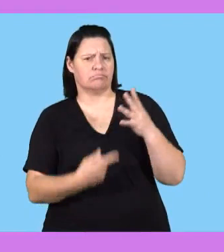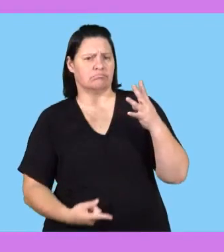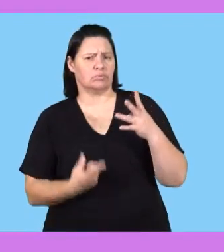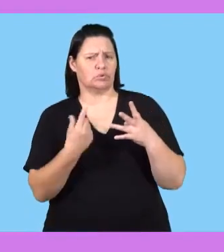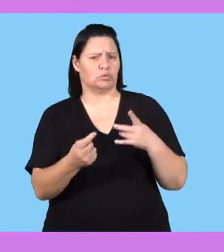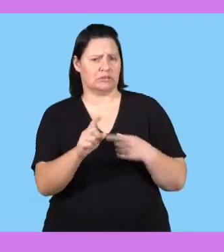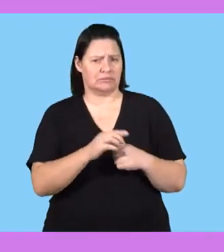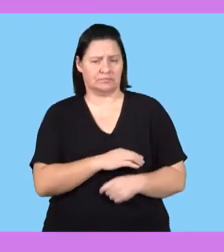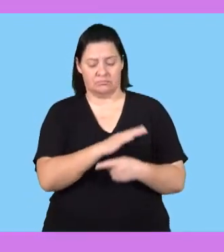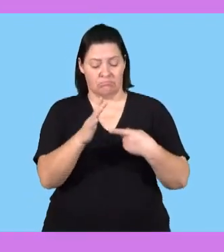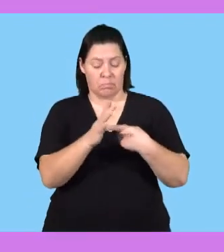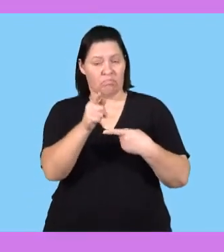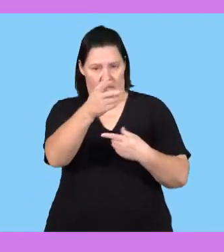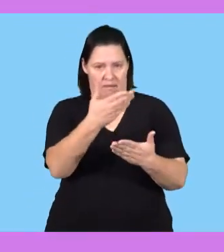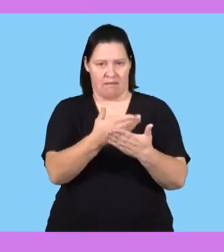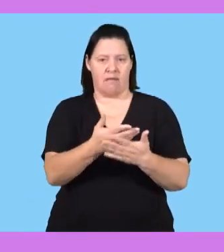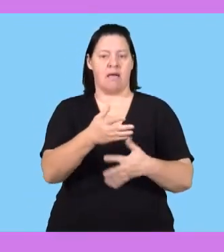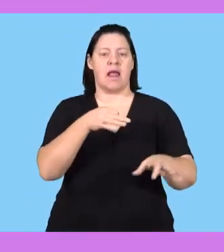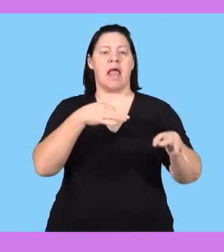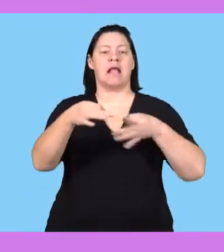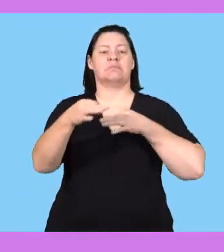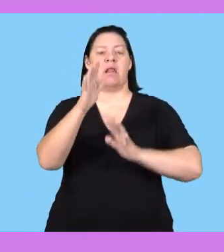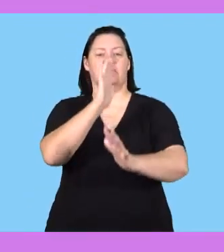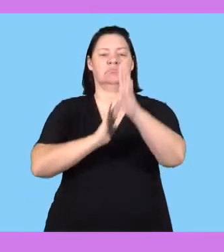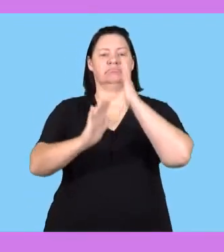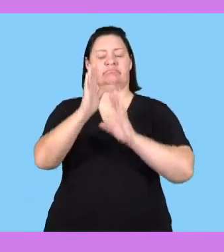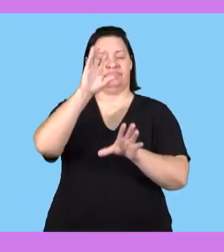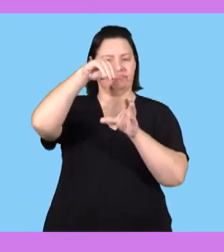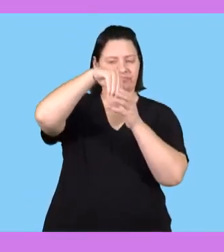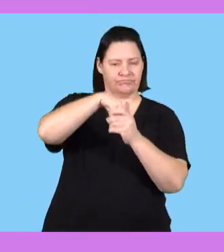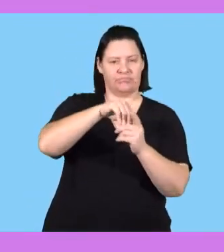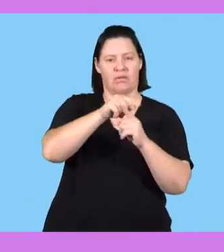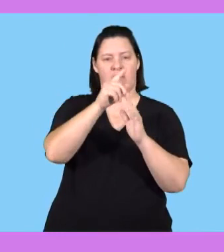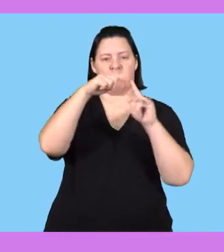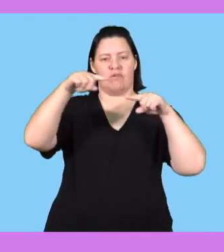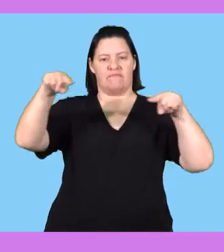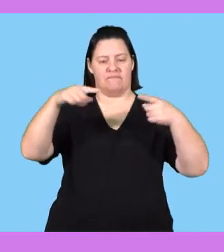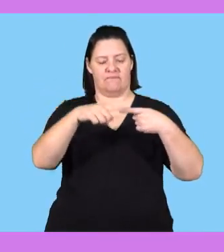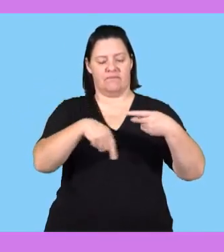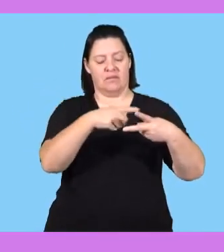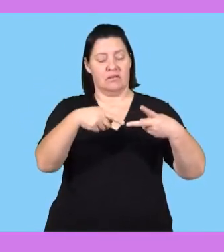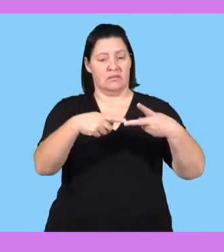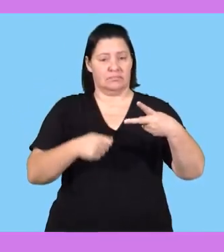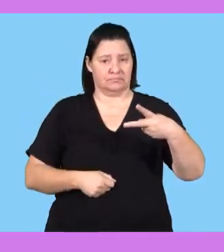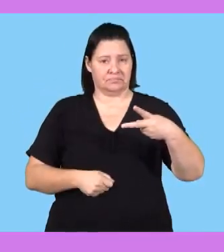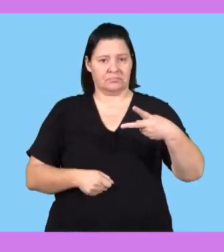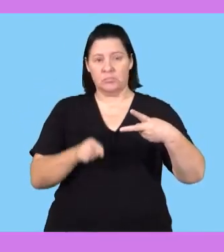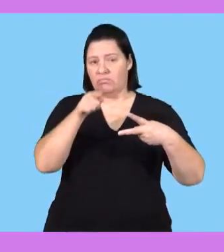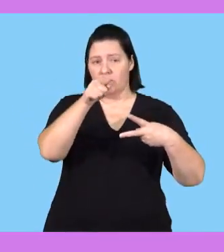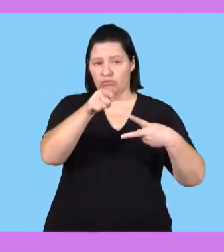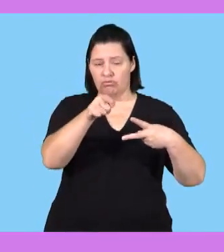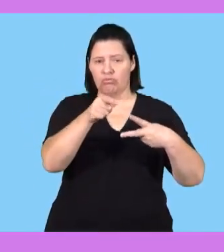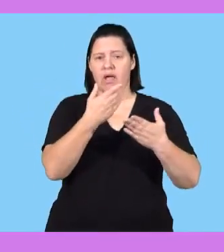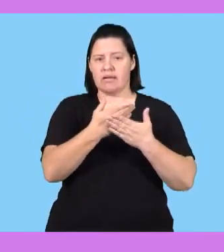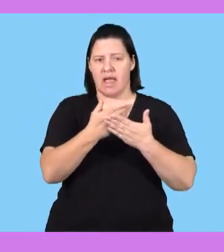the following. First one, explain the story represented in a graph. Secondly, you should